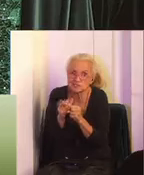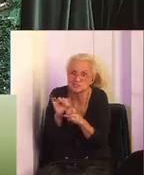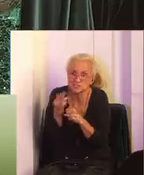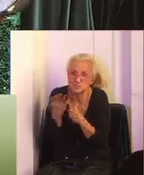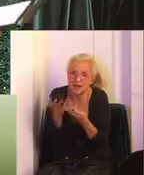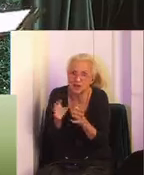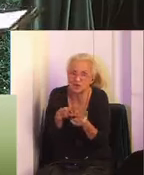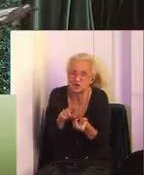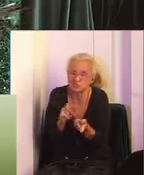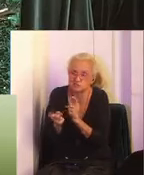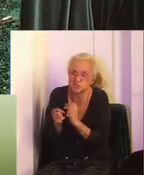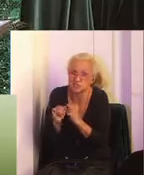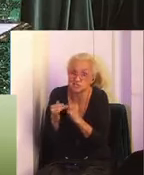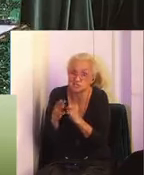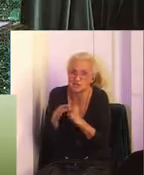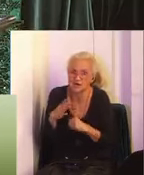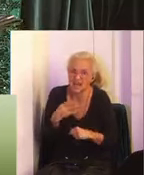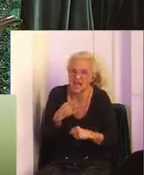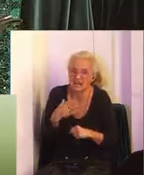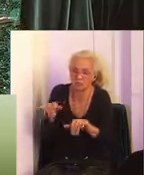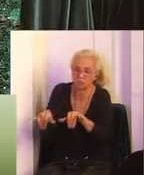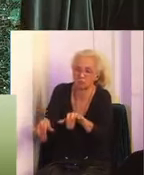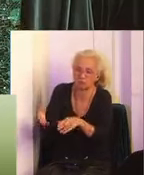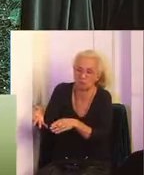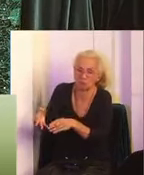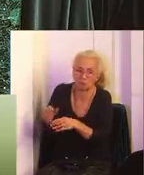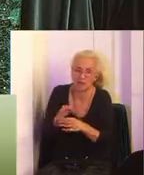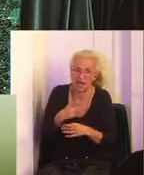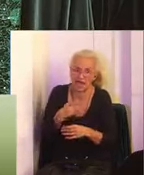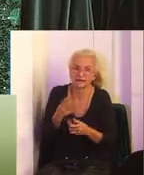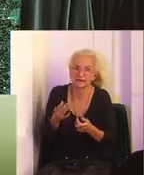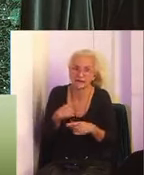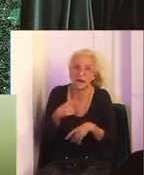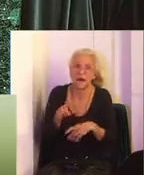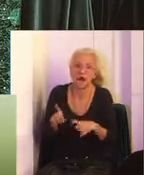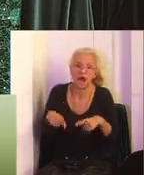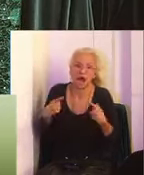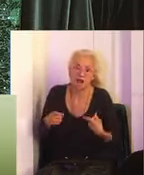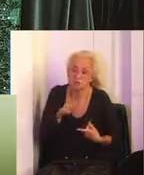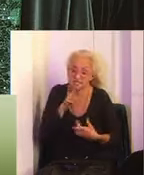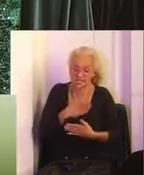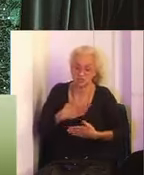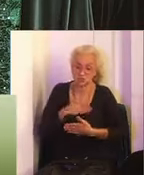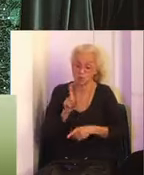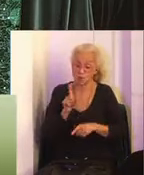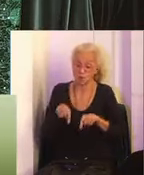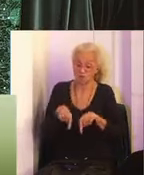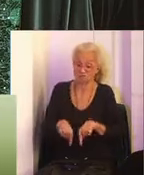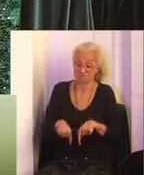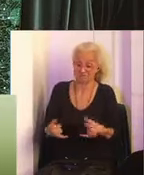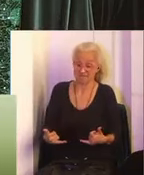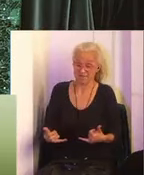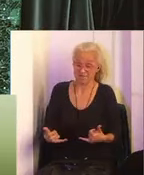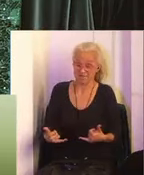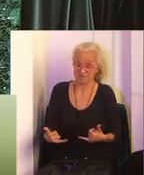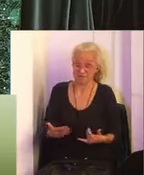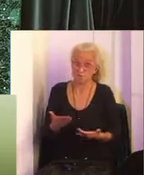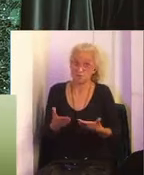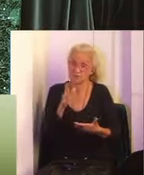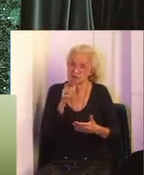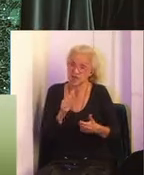change jobs. I like right where I am. I've come to enjoy right where I am. So I might